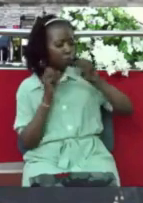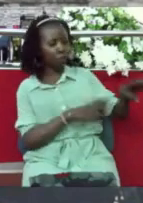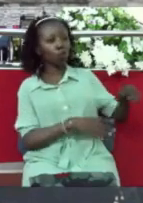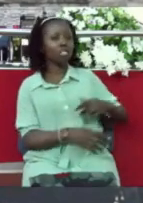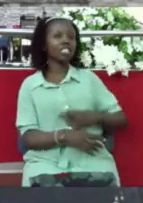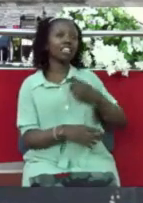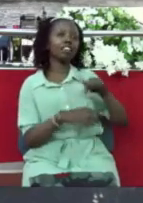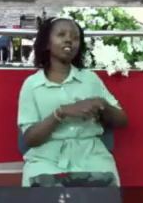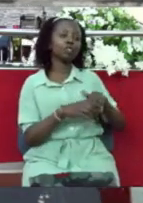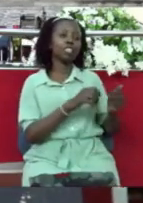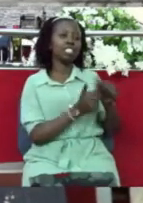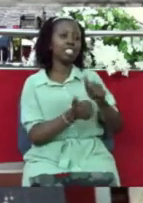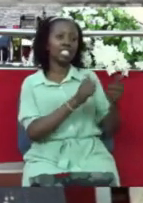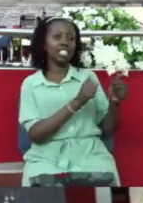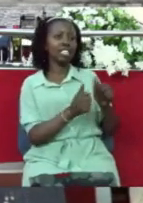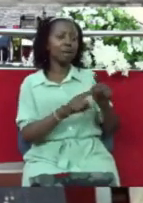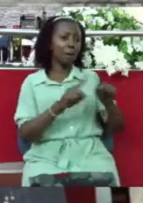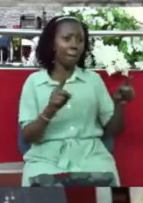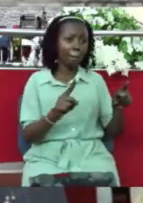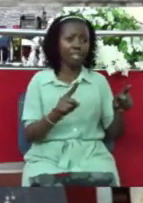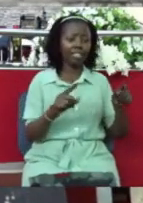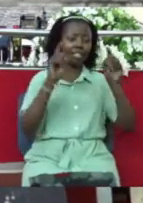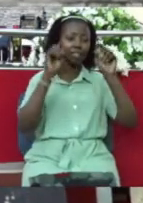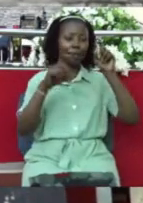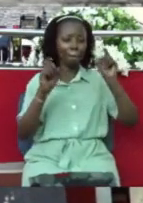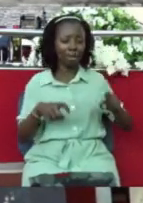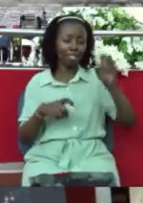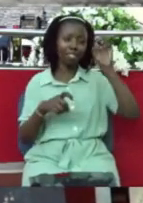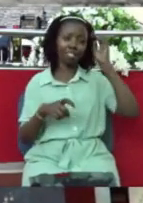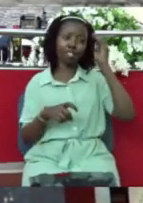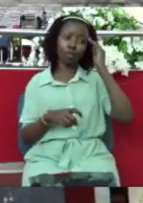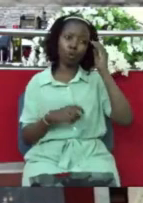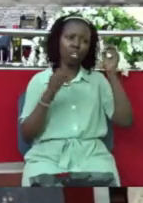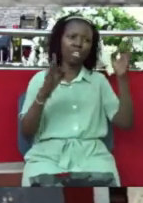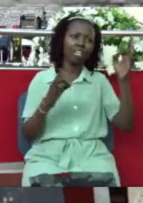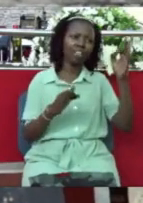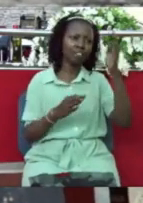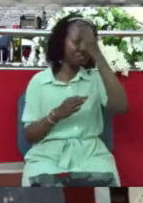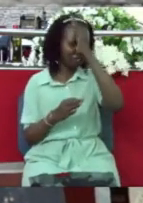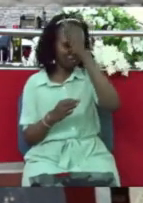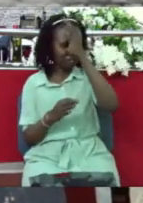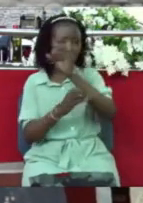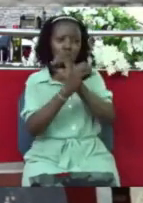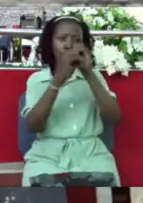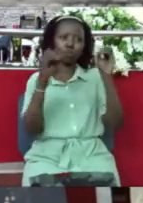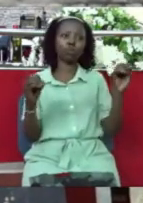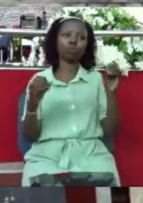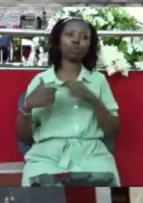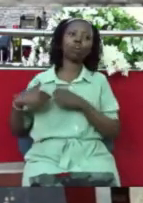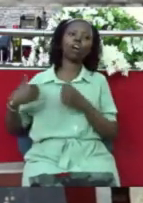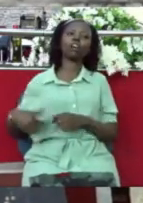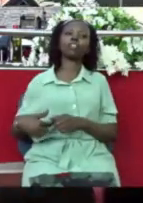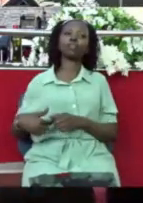into the sea. But the condition is, lakini kuna hali, if you don't doubt in your heart. Lakini ni lazima ukue huna